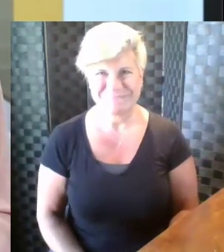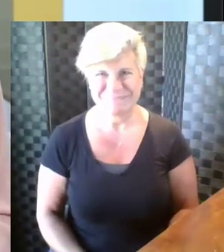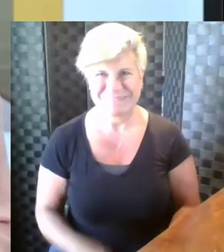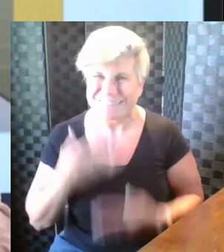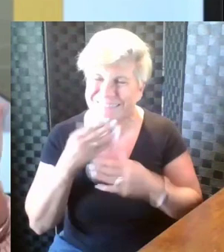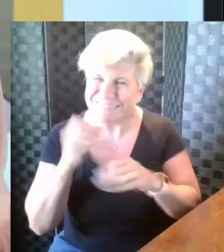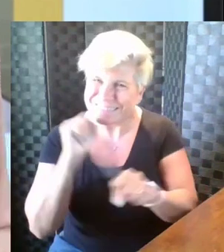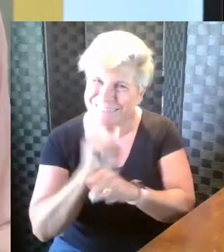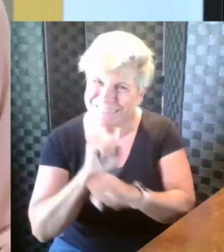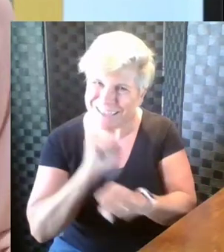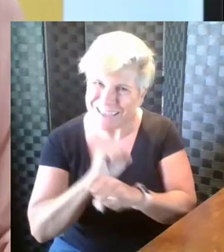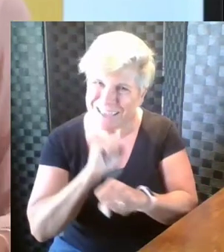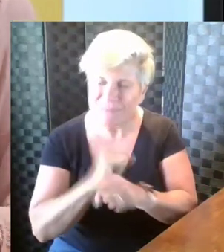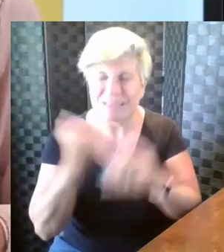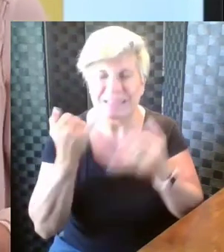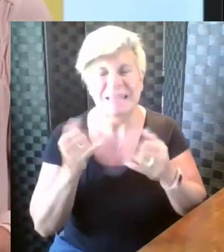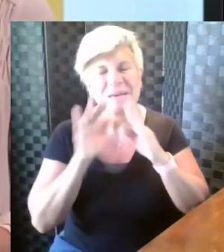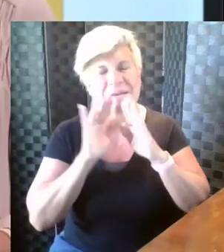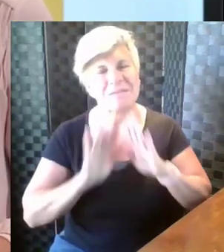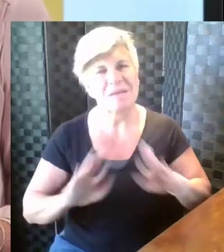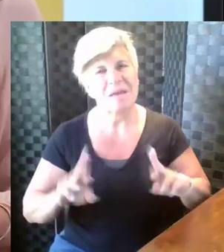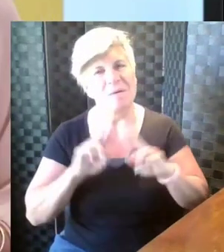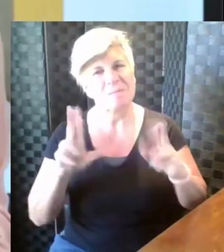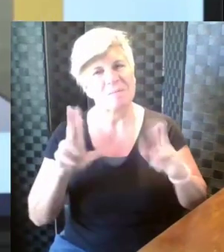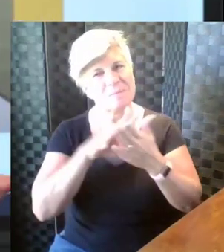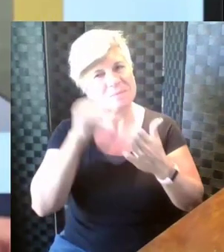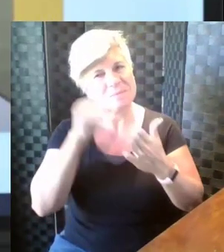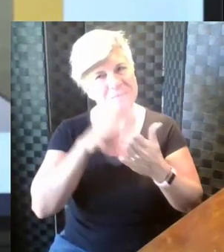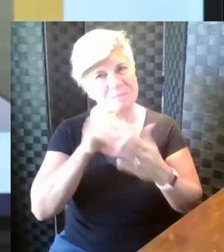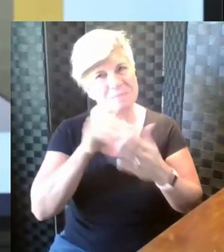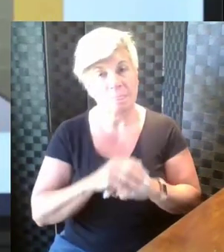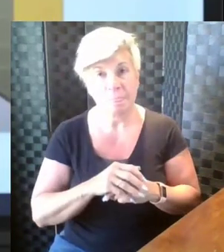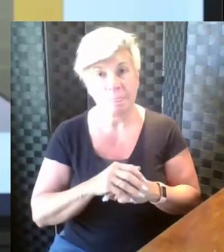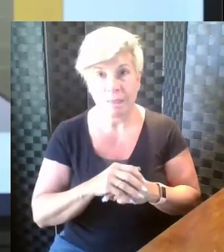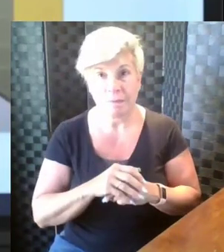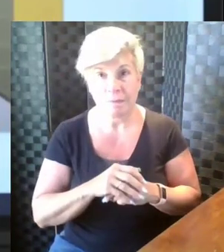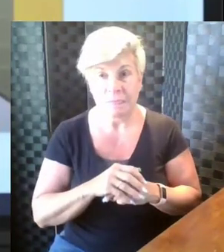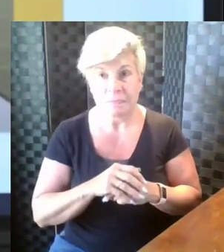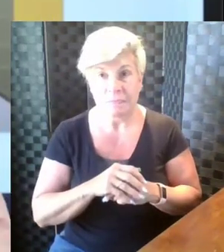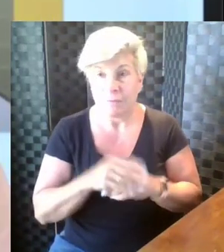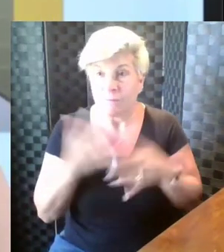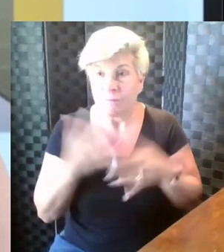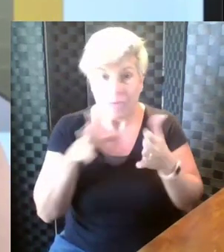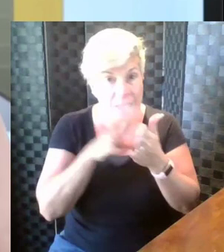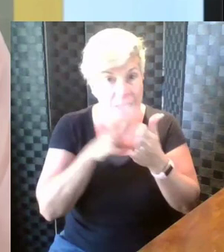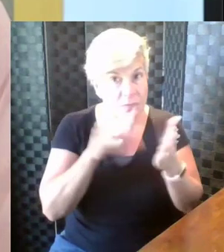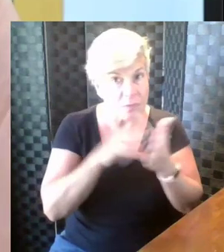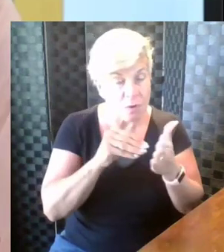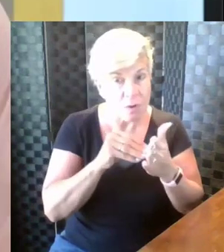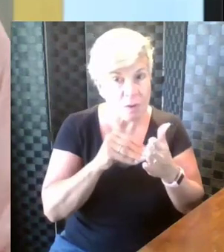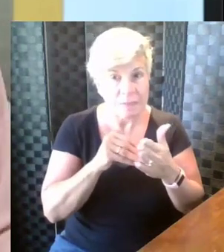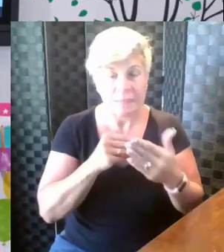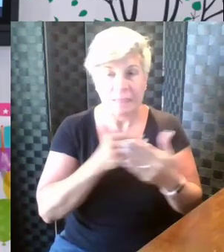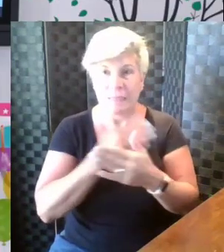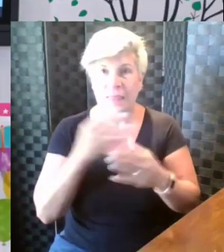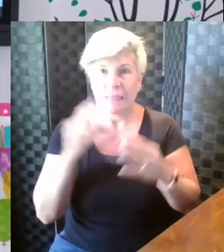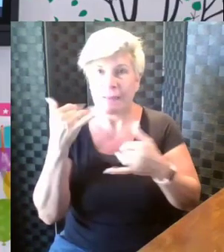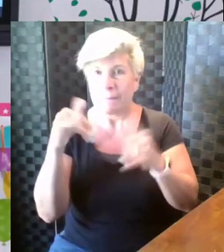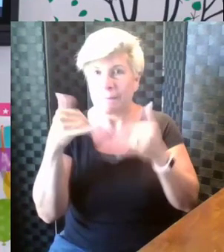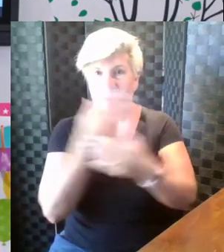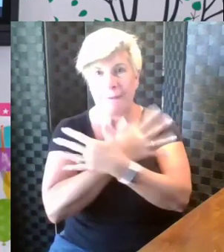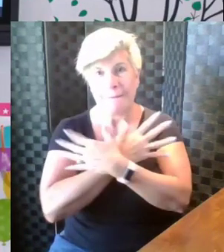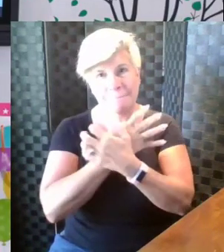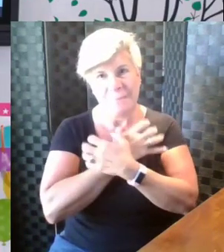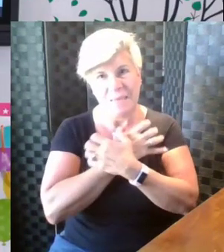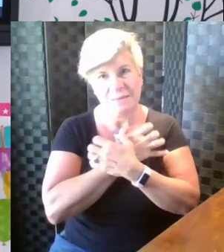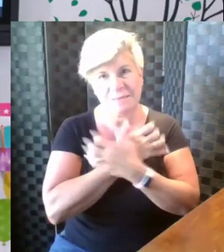Good job. And now we're calm and ready to go. All right, so the first 2 lessons that we did together, we were using Beanie Babies. And as you can see, I brought